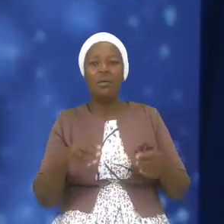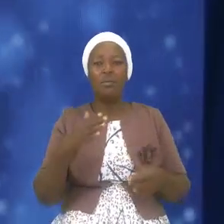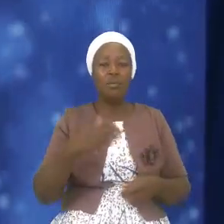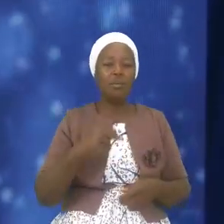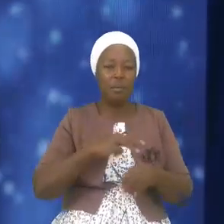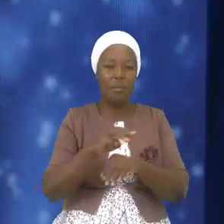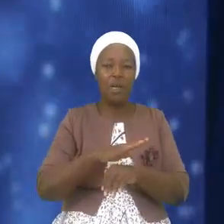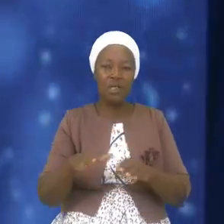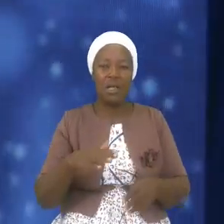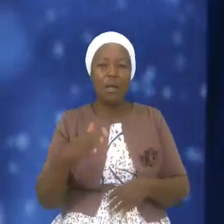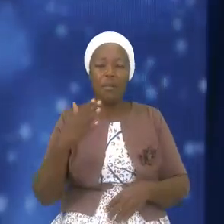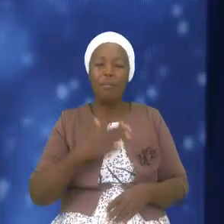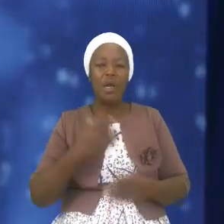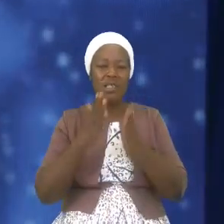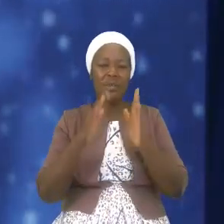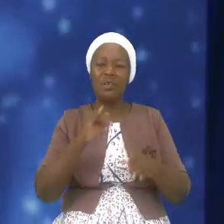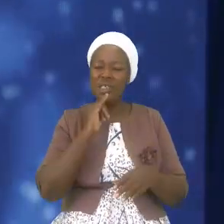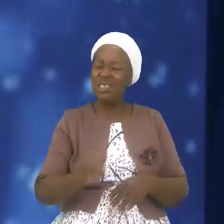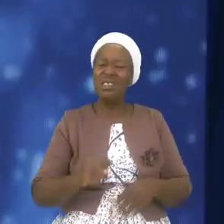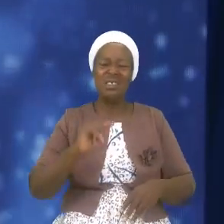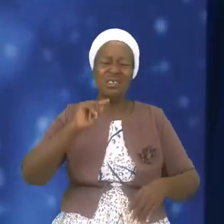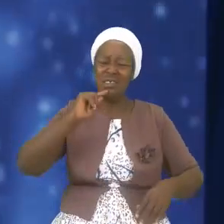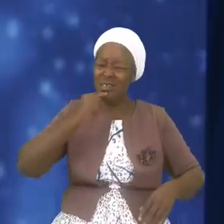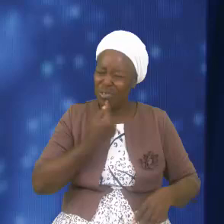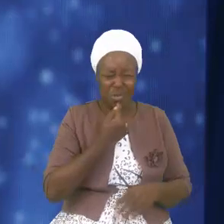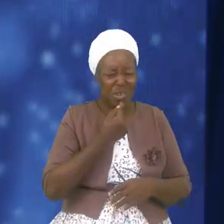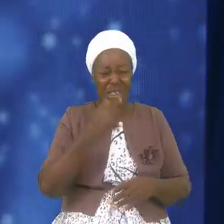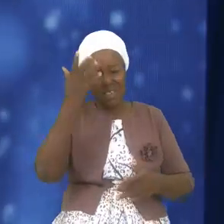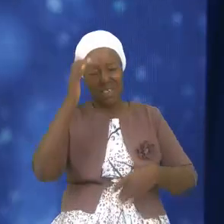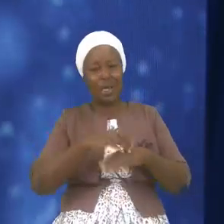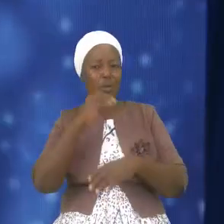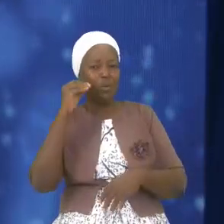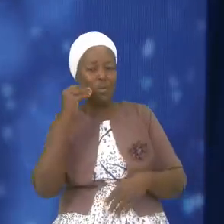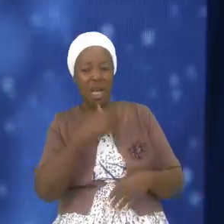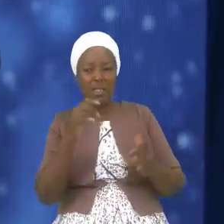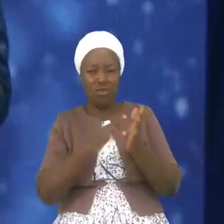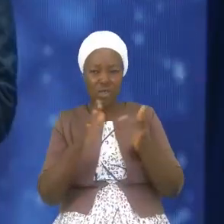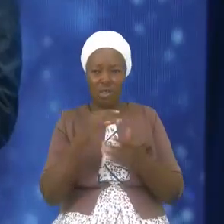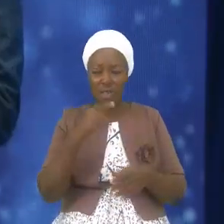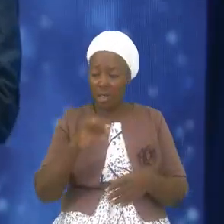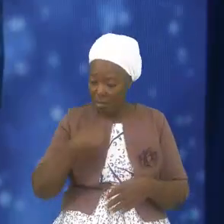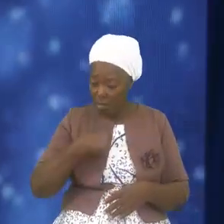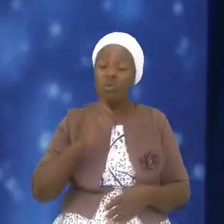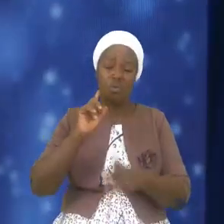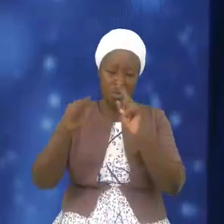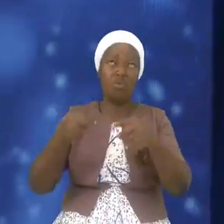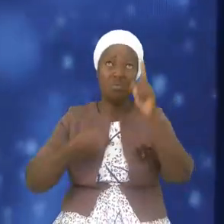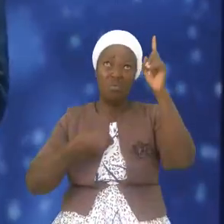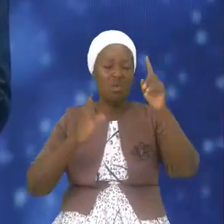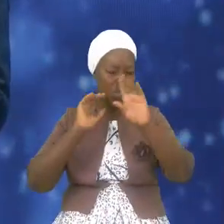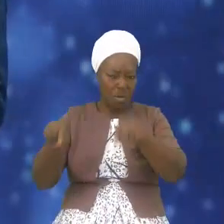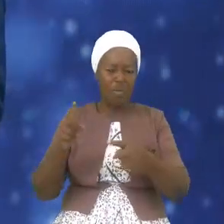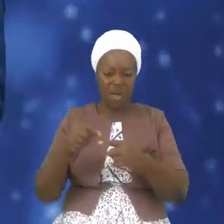home. And Jesus said, I will come and heal him. And the man said, I am